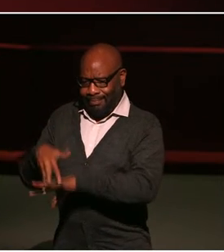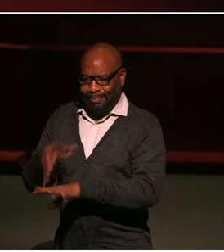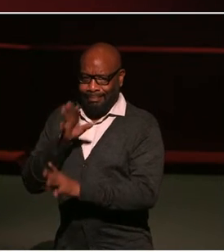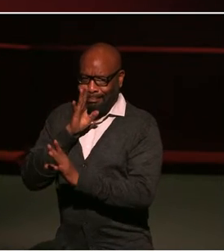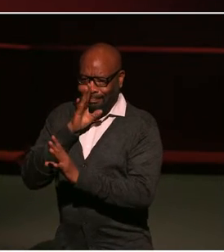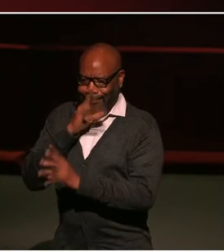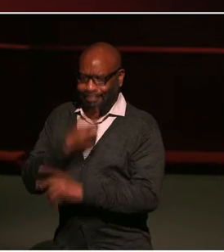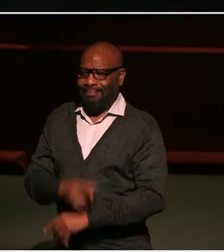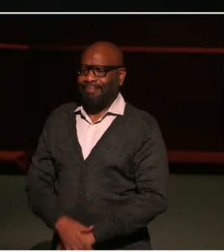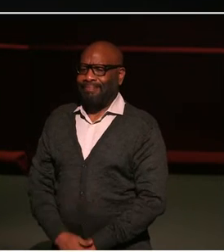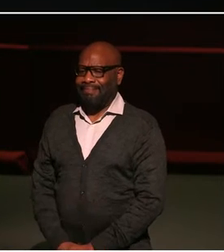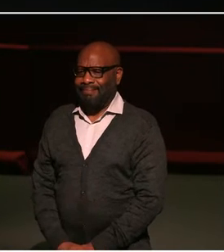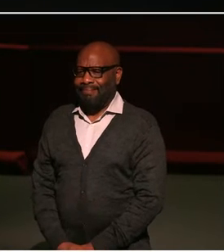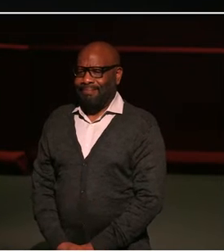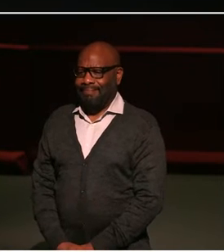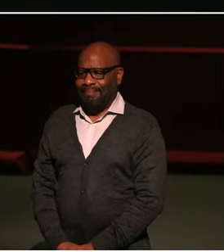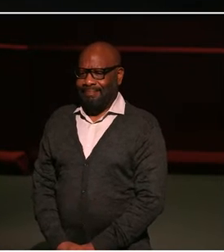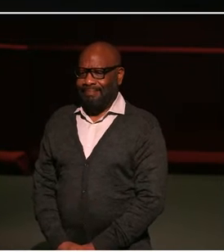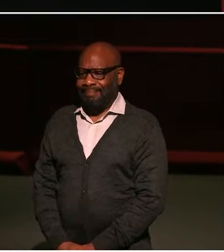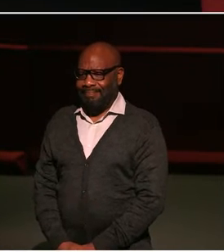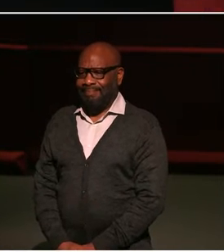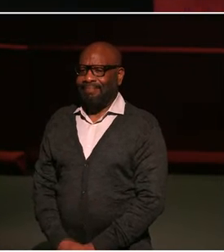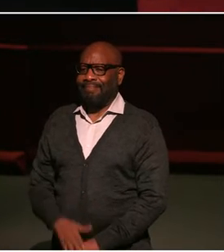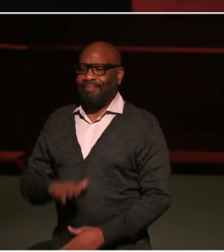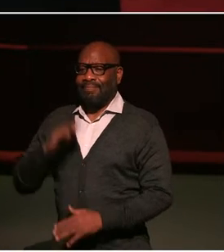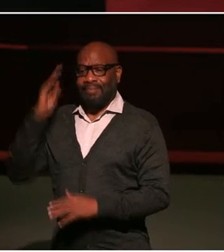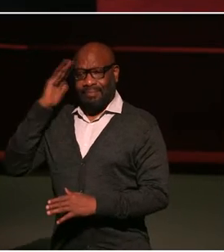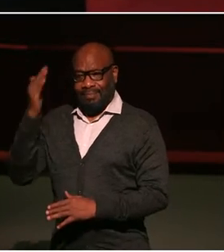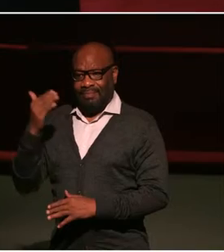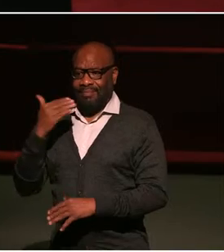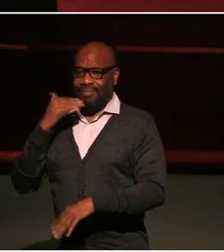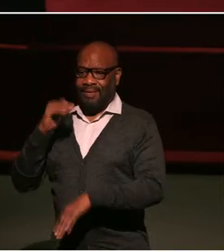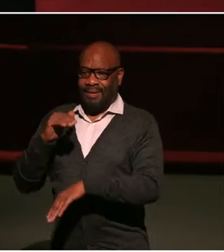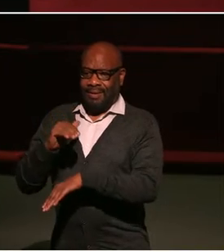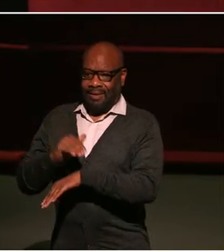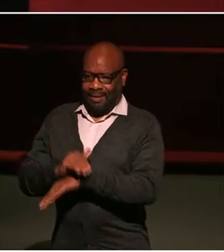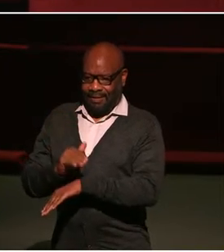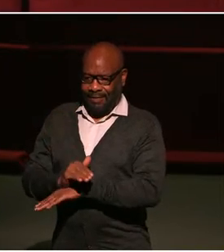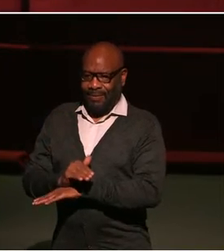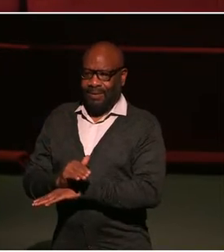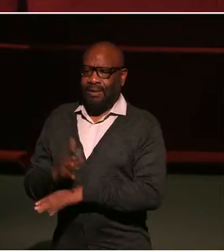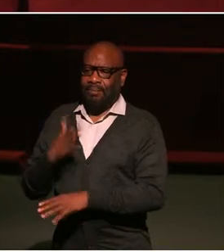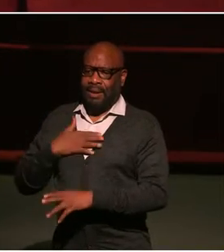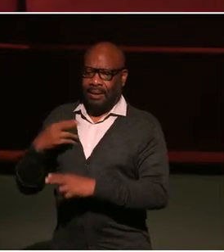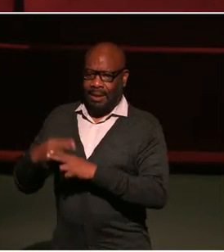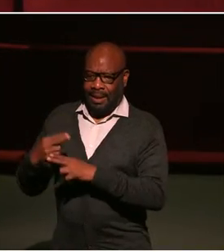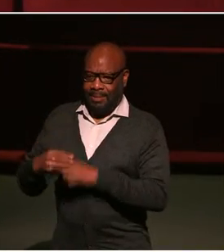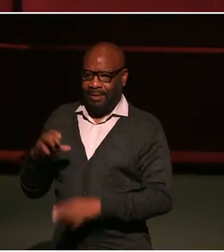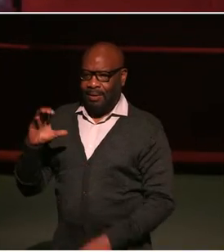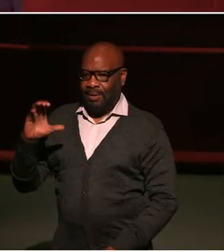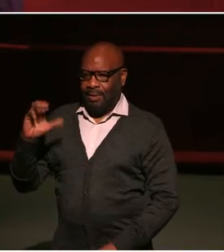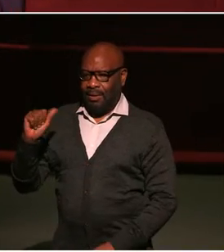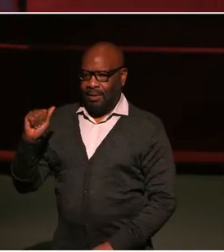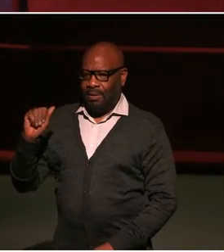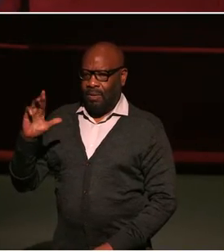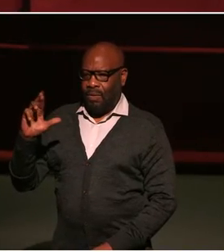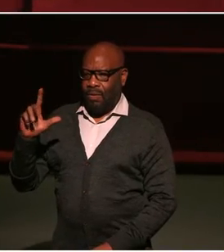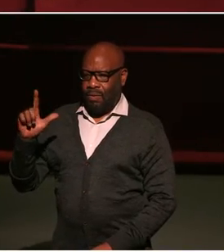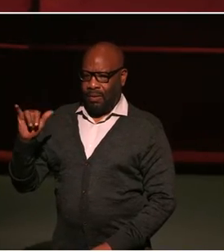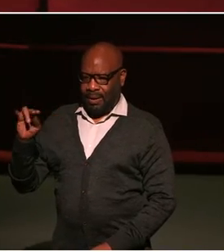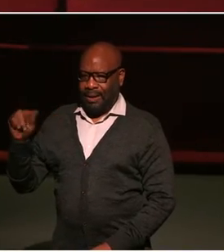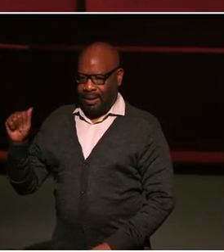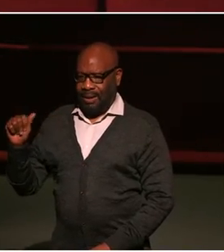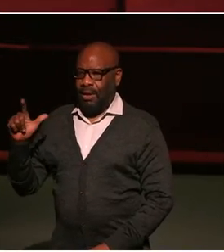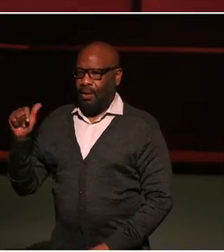is Kalina Lawrence, and I have the beautiful, beautiful honor of sharing some original music tonight, two of Auntie's